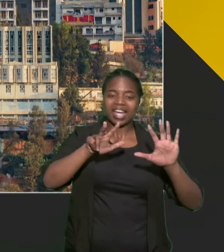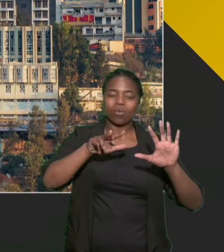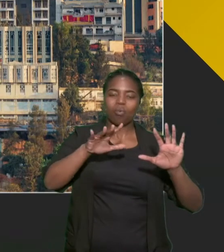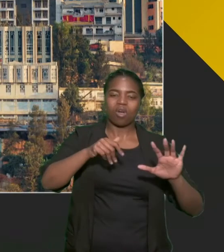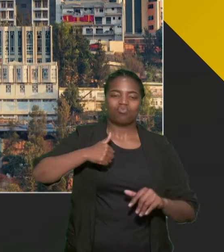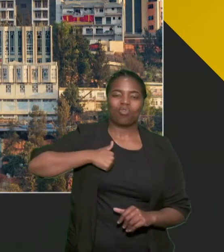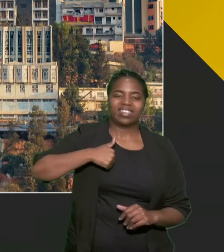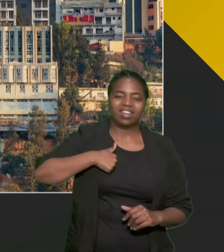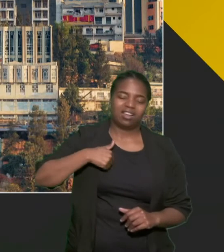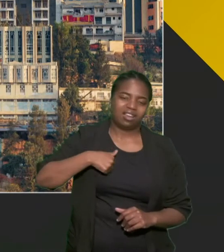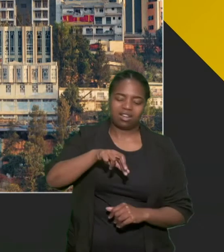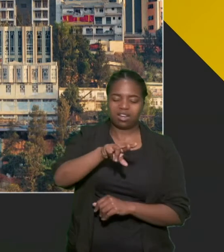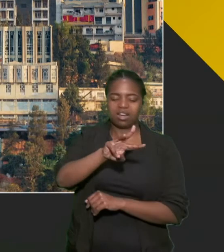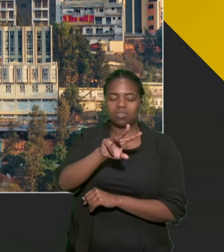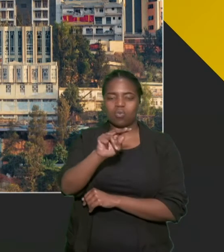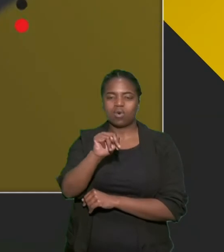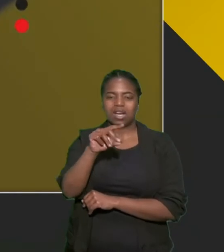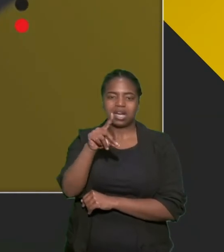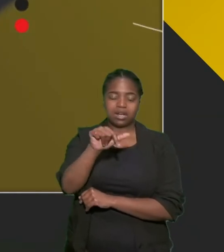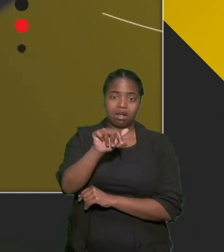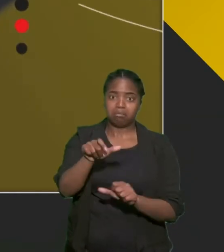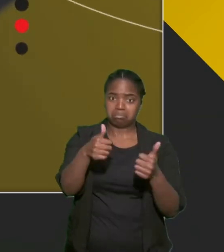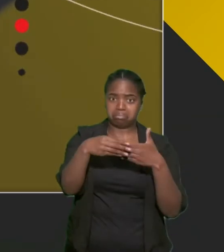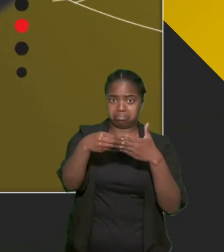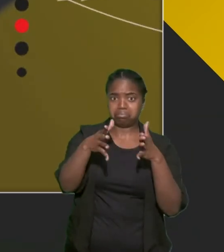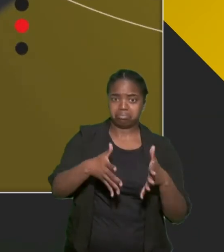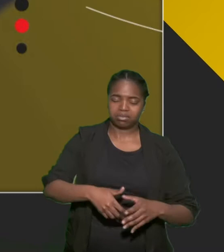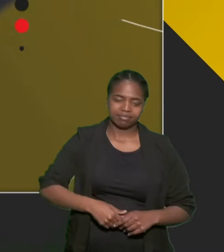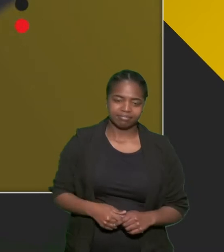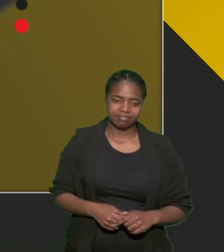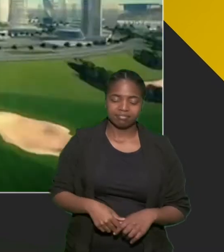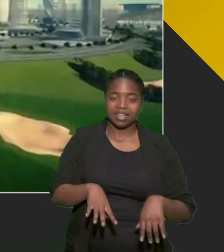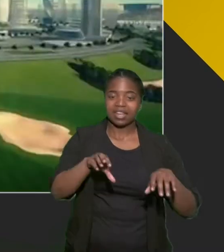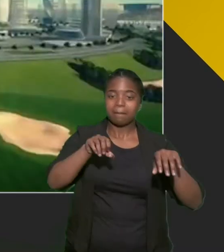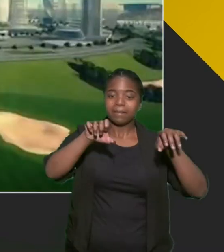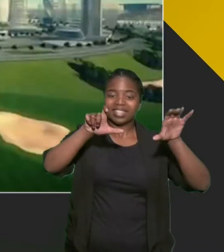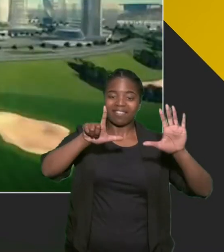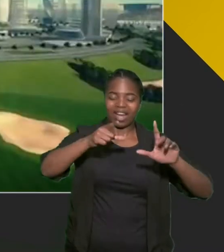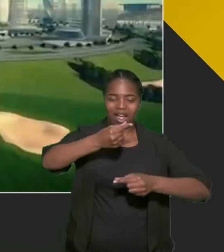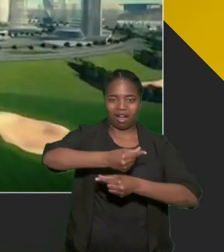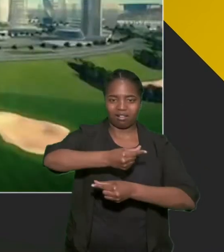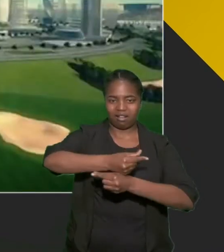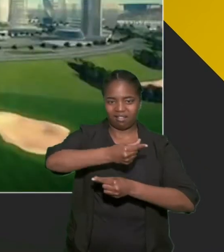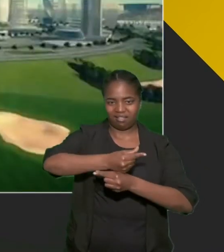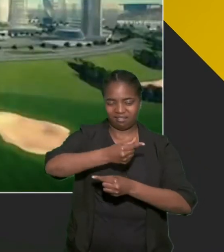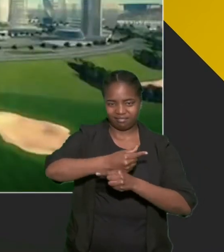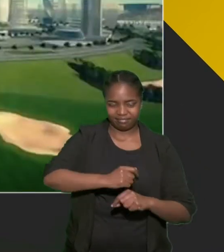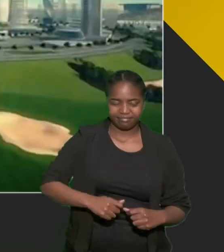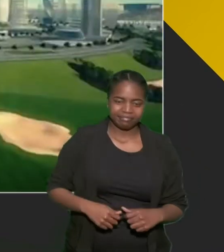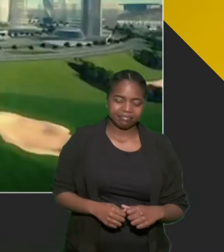Rwanda. With some good leadership, by the way, at Rwanda. At number 7, we've got Ghana.